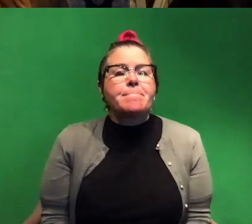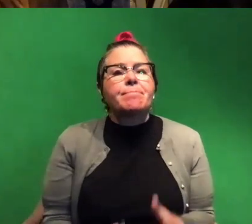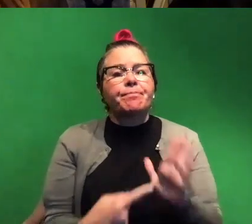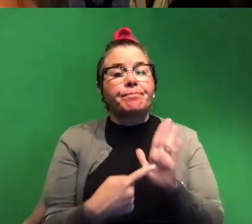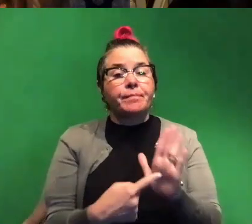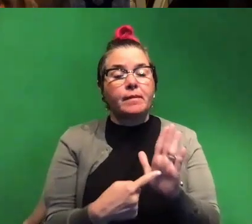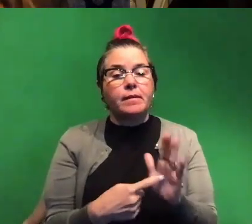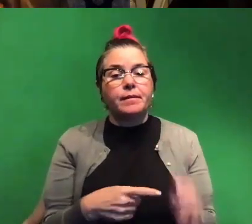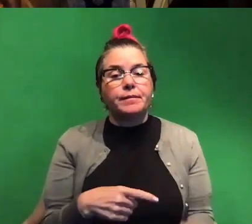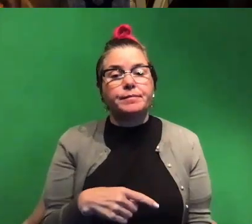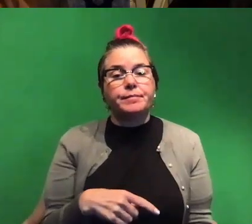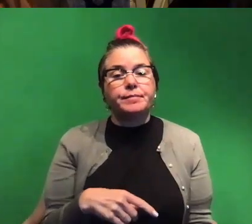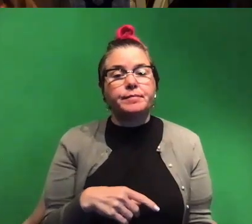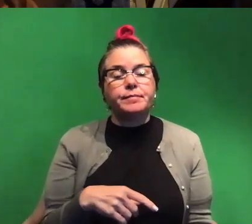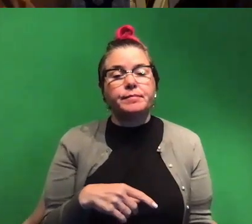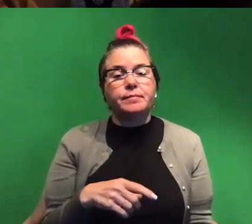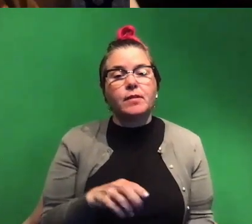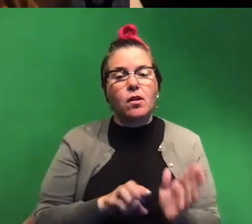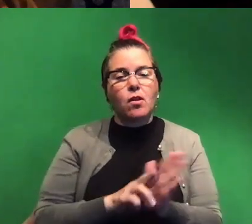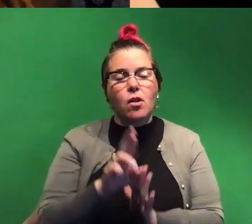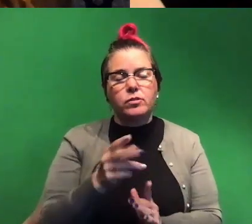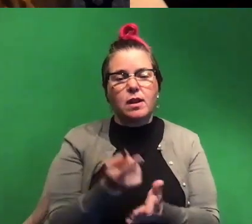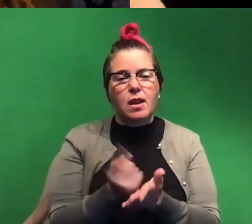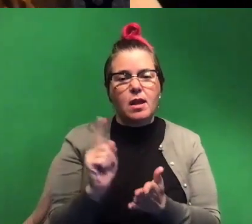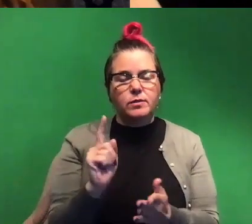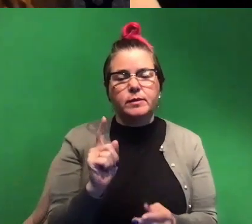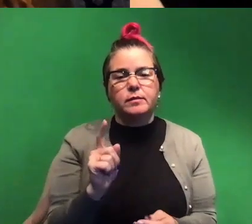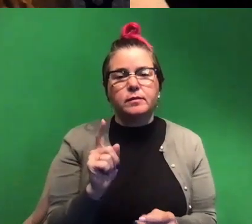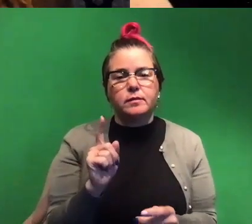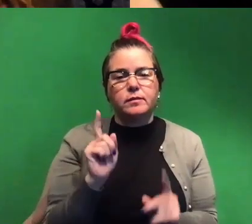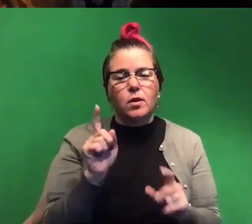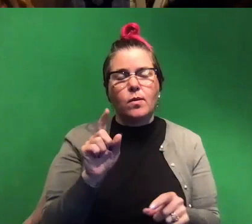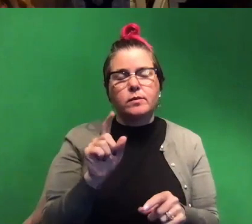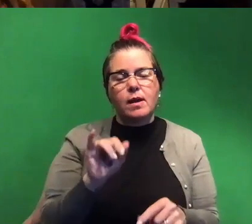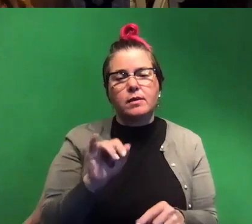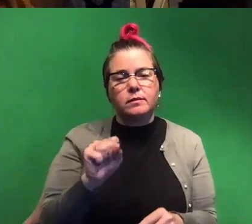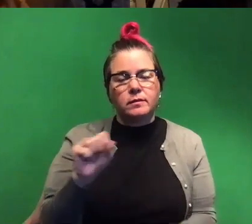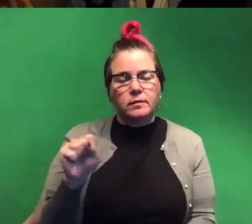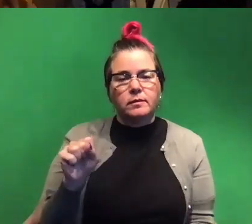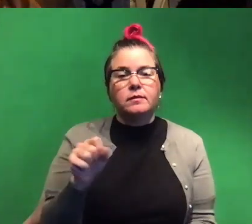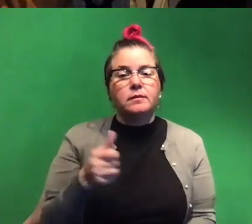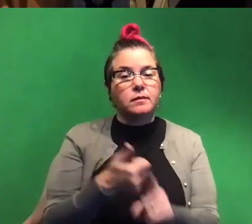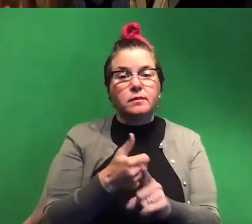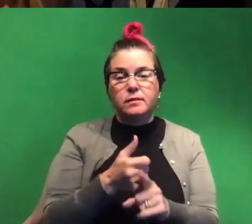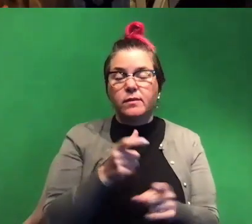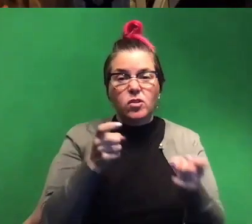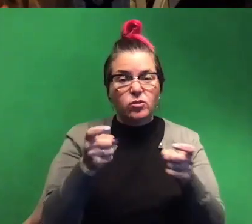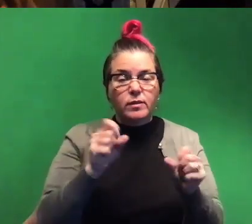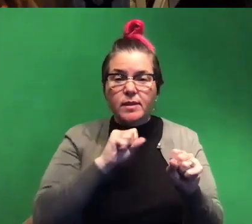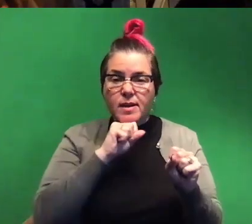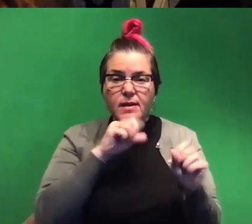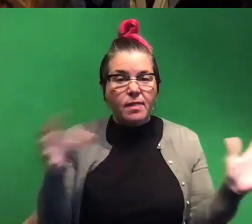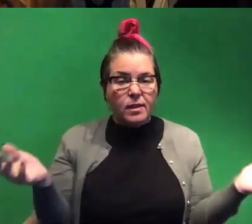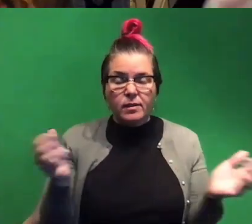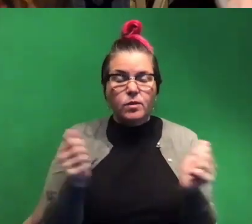the crewed launch that happened last week with the astronauts going to the space station, they did not have to control anything with the docking. It